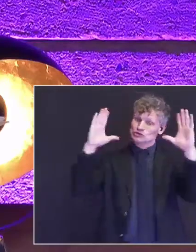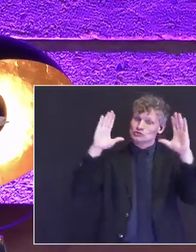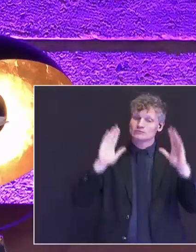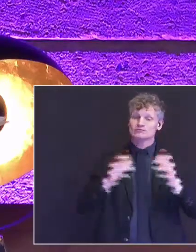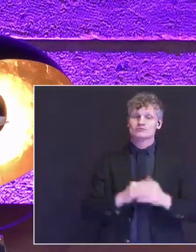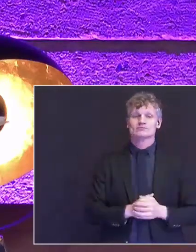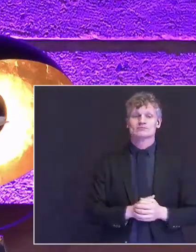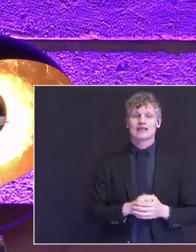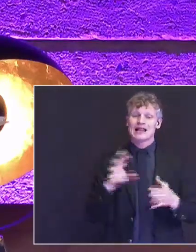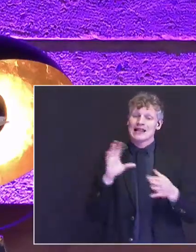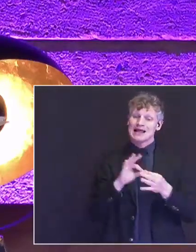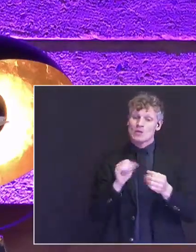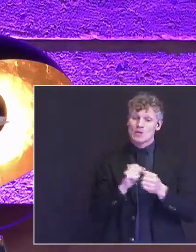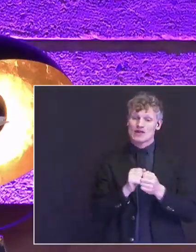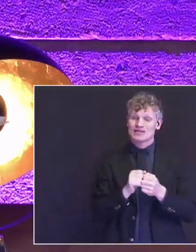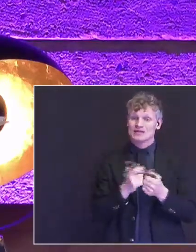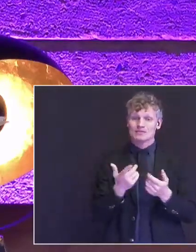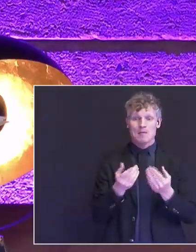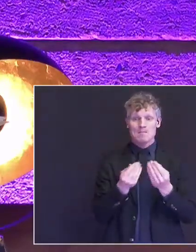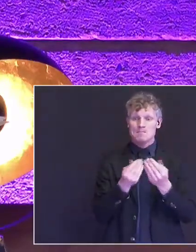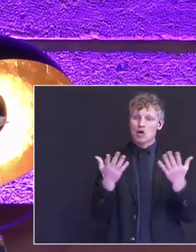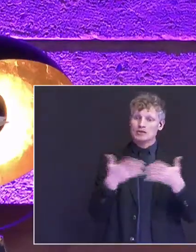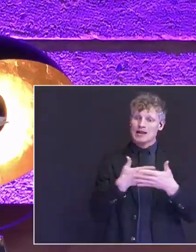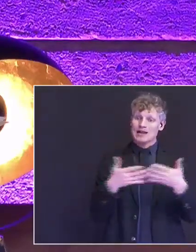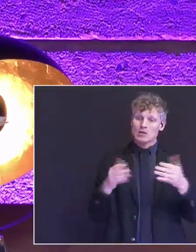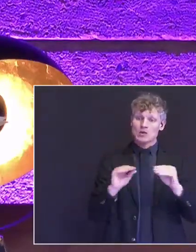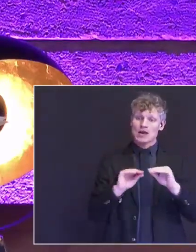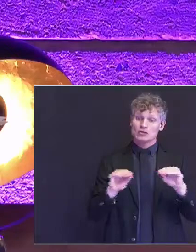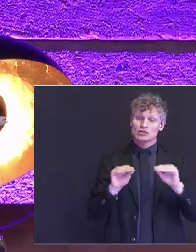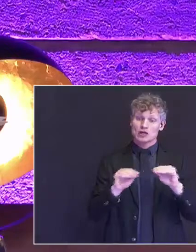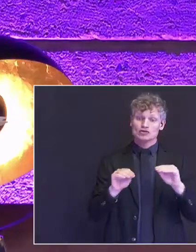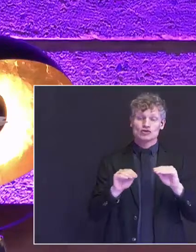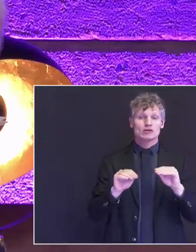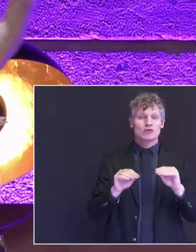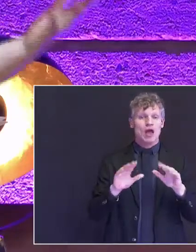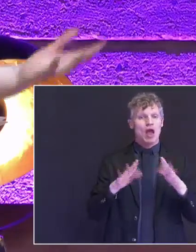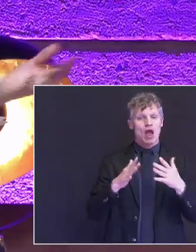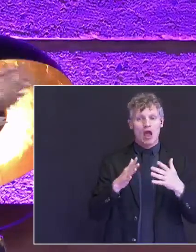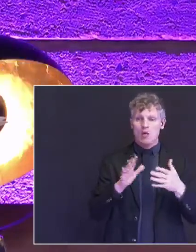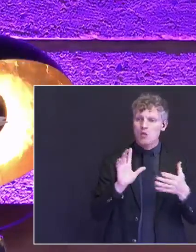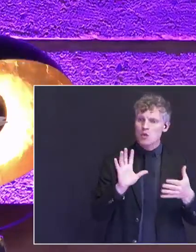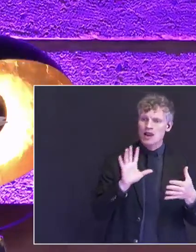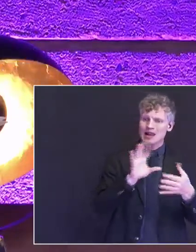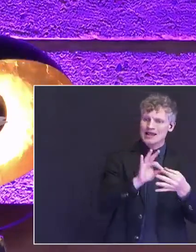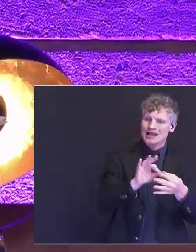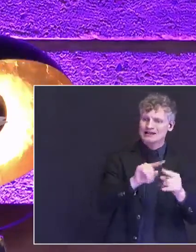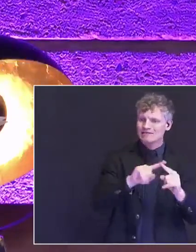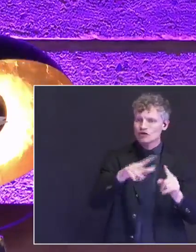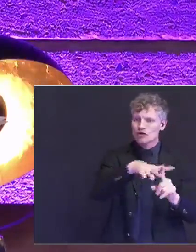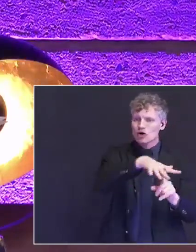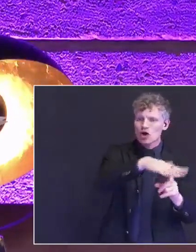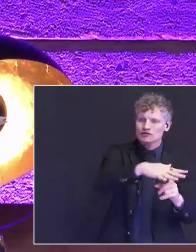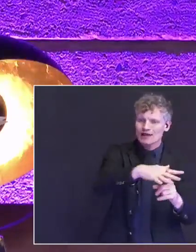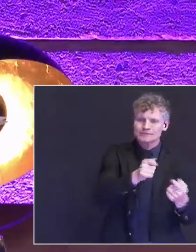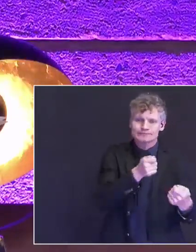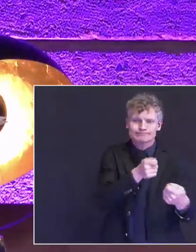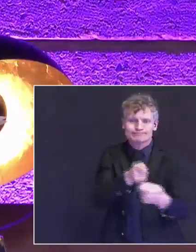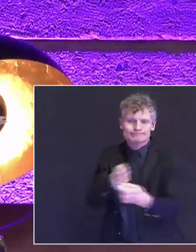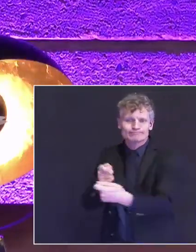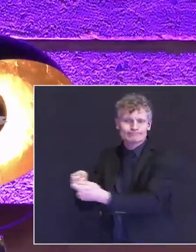regarding localization of multilingual educational content and providing access to learning